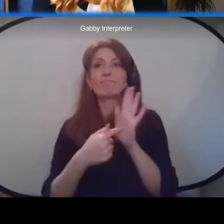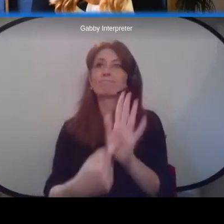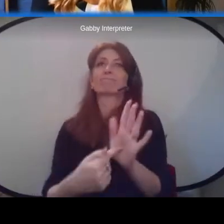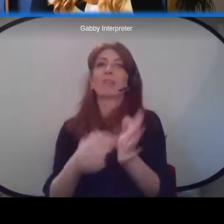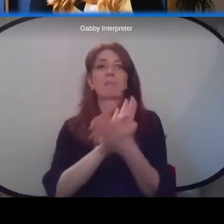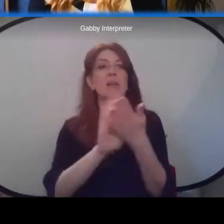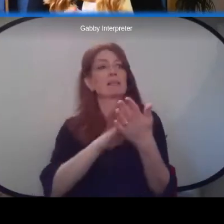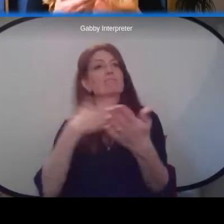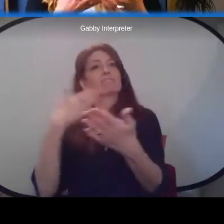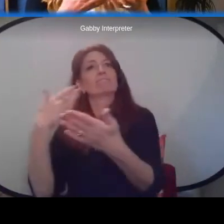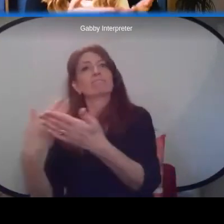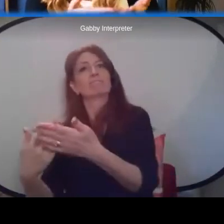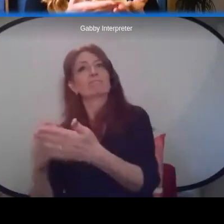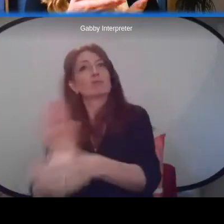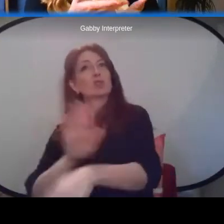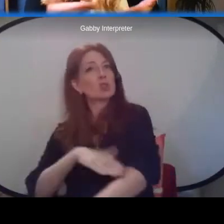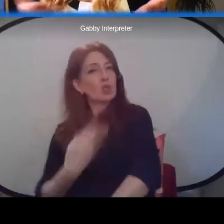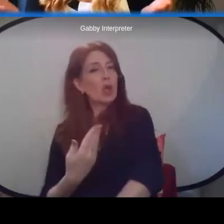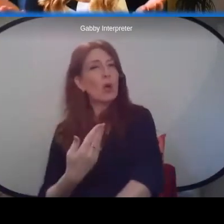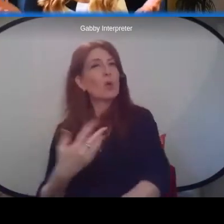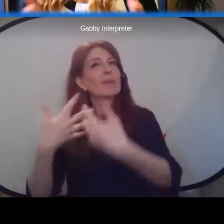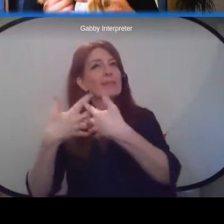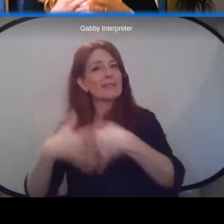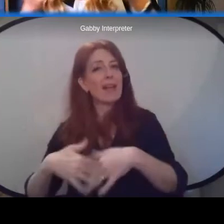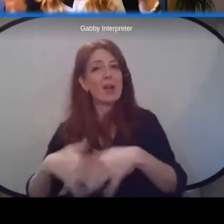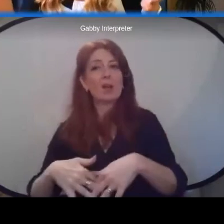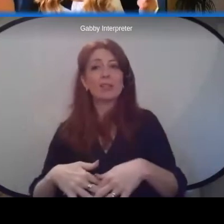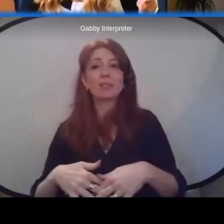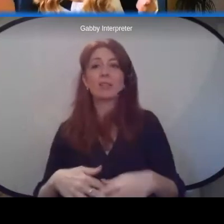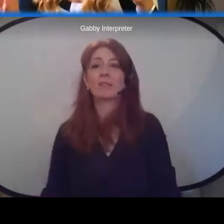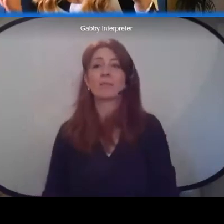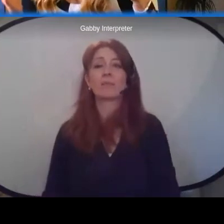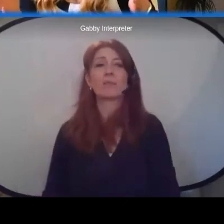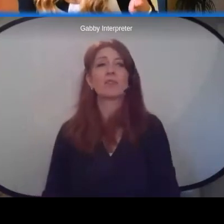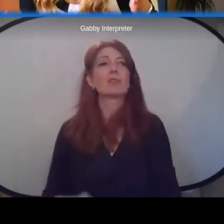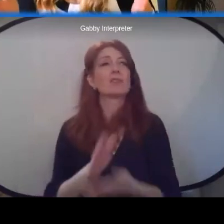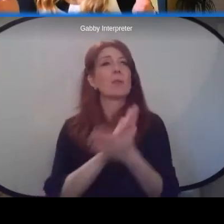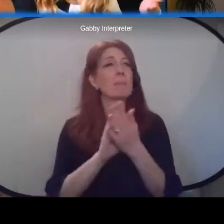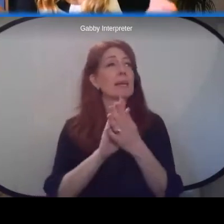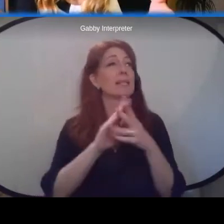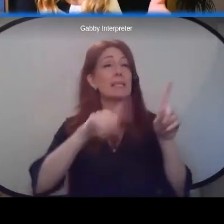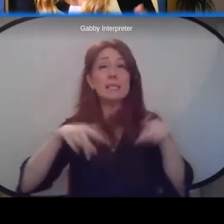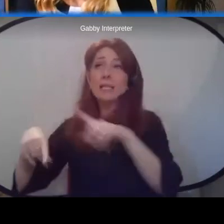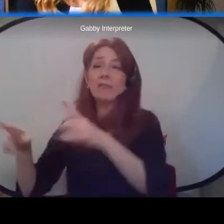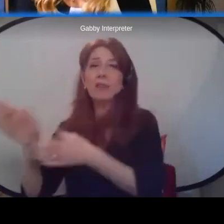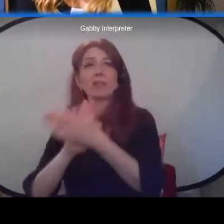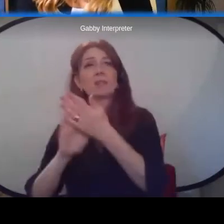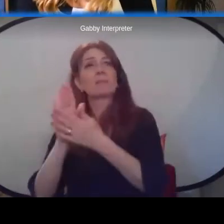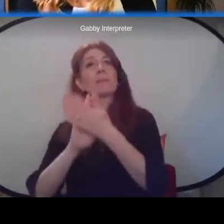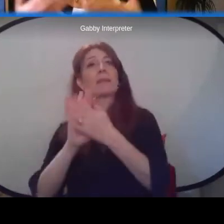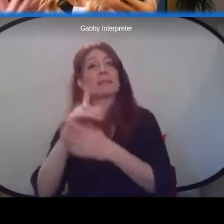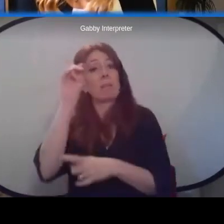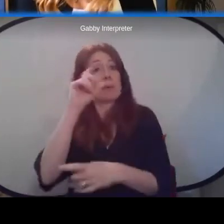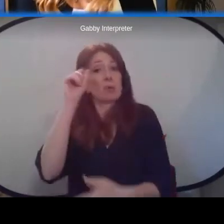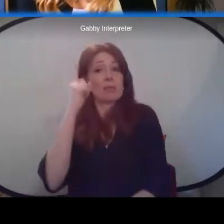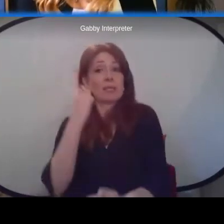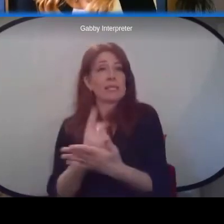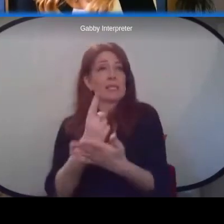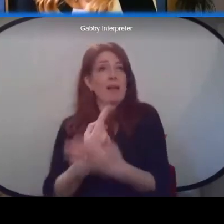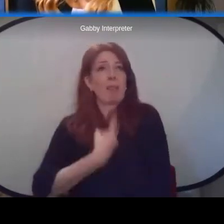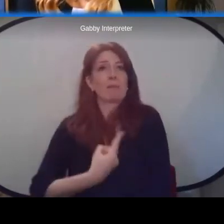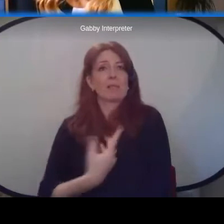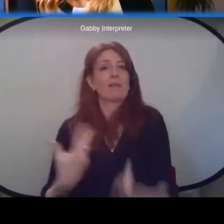the technology. So you, as much as you can, diversify so that people can make their own decisions on how they want to